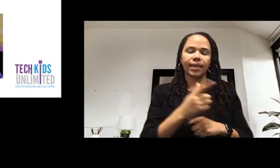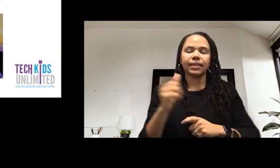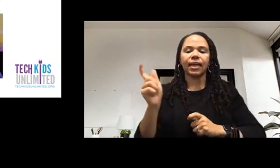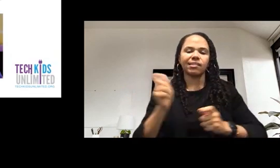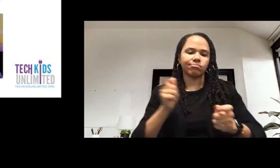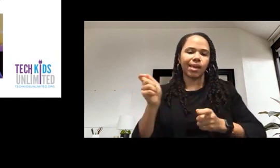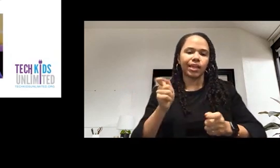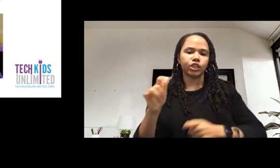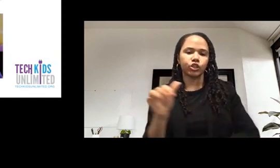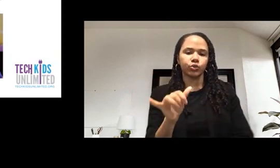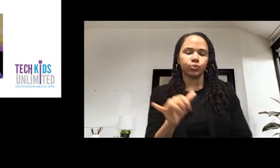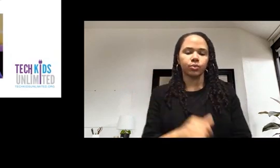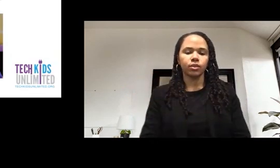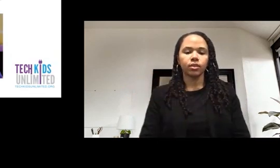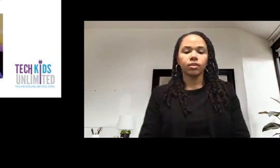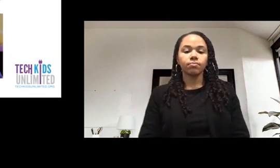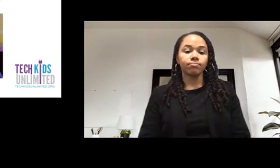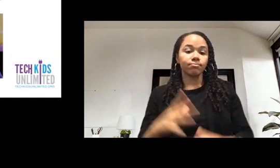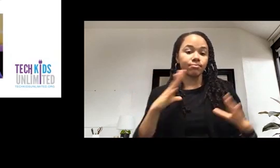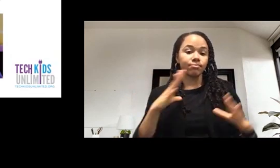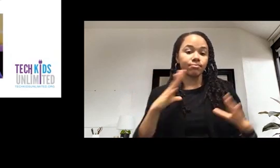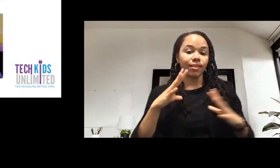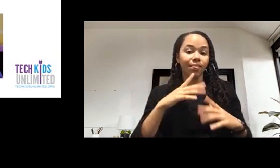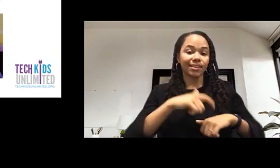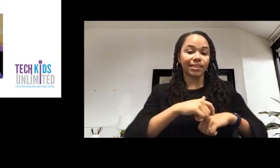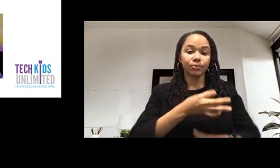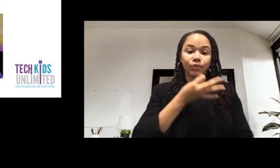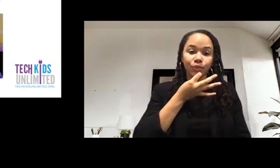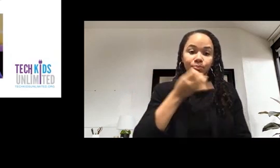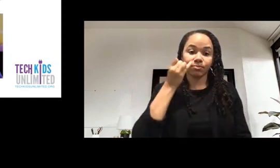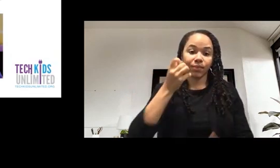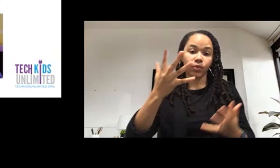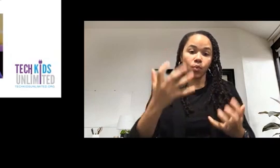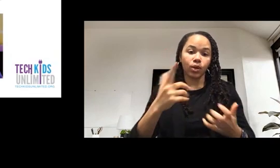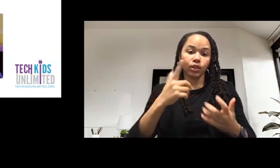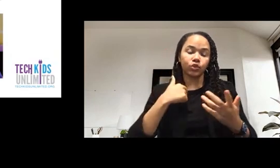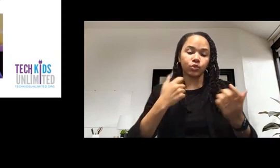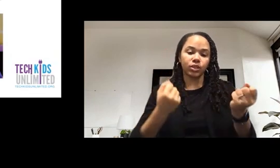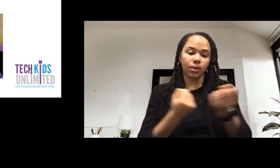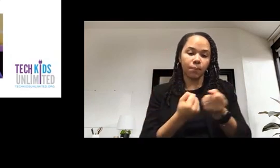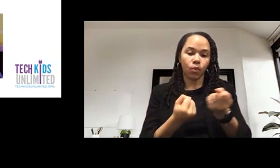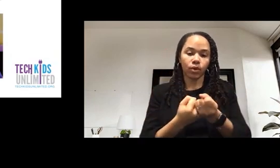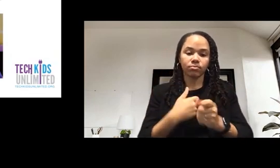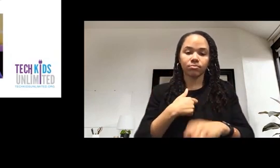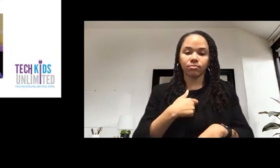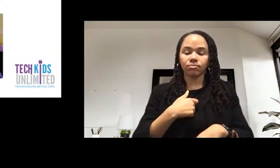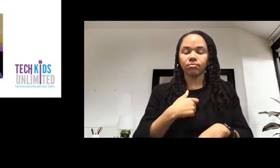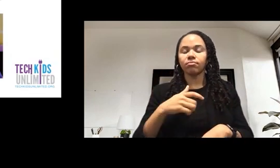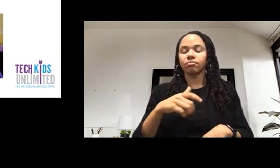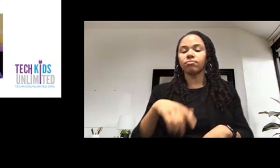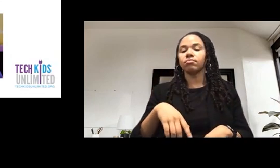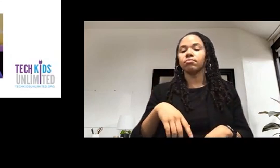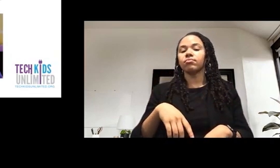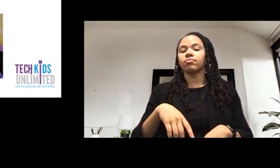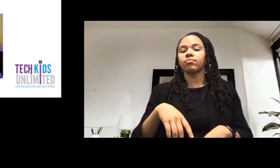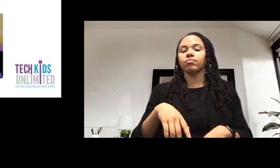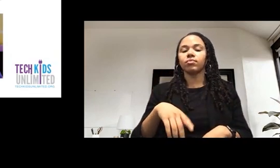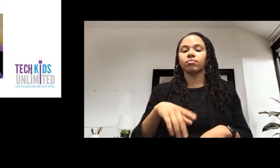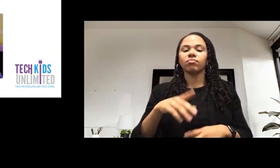And if, holiday time is coming up, and if you want to support, the cause, just go to Shop the Spectrum. It's like an Etsy